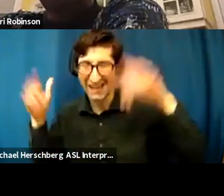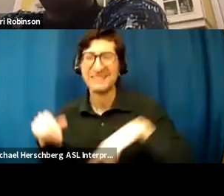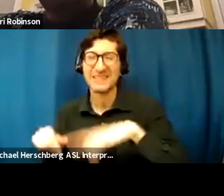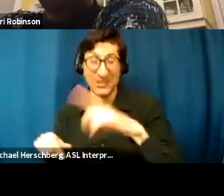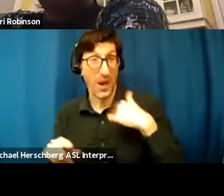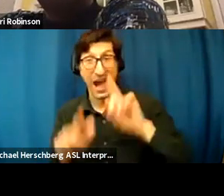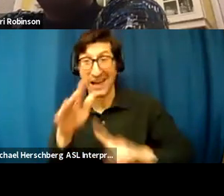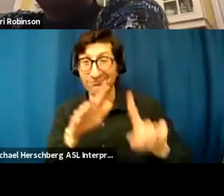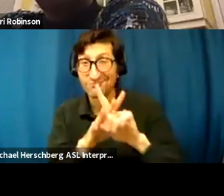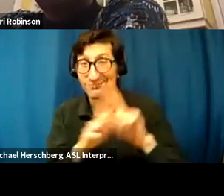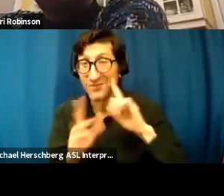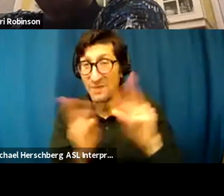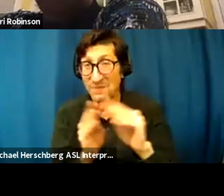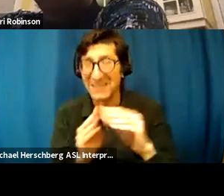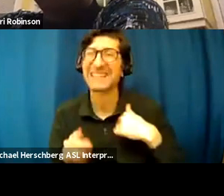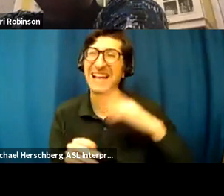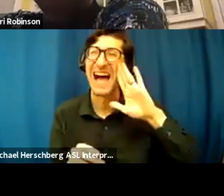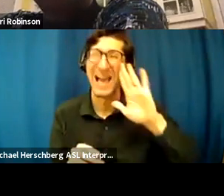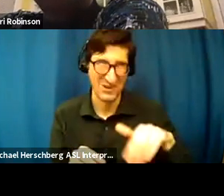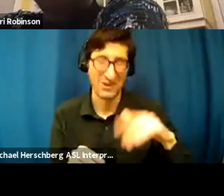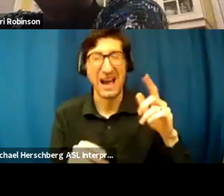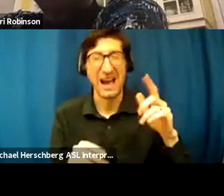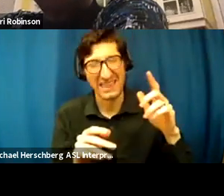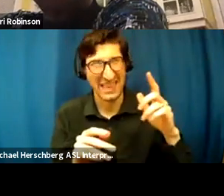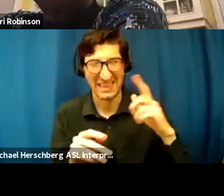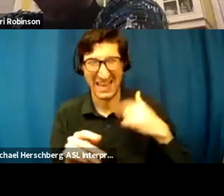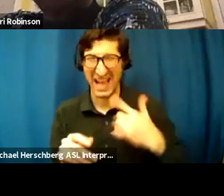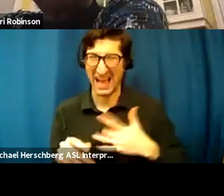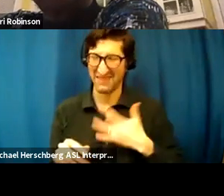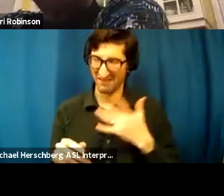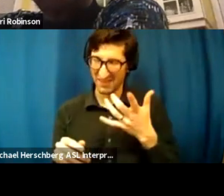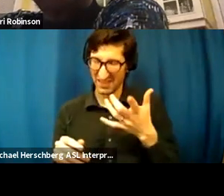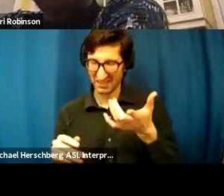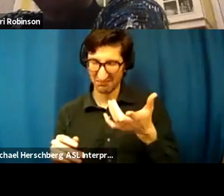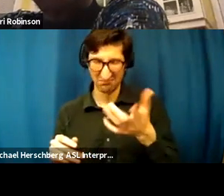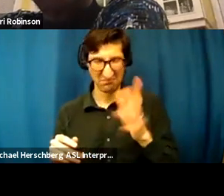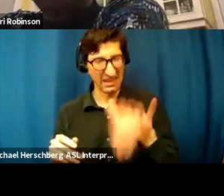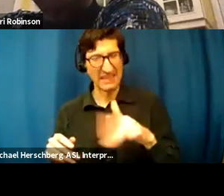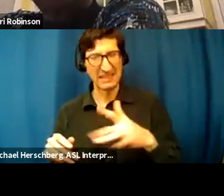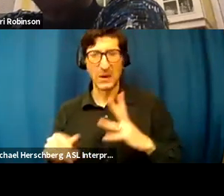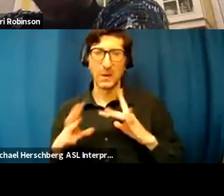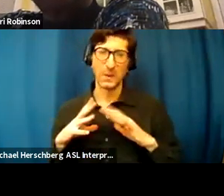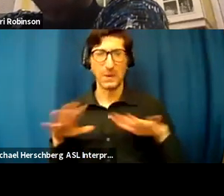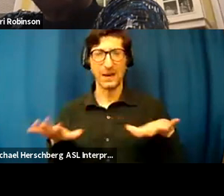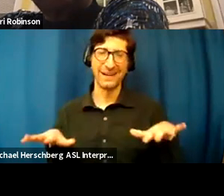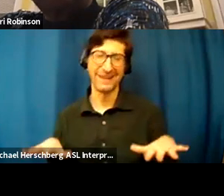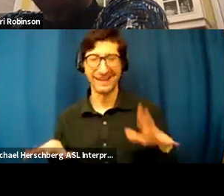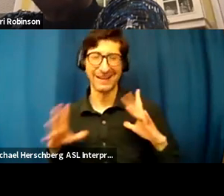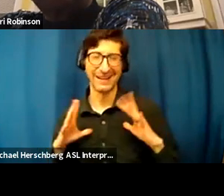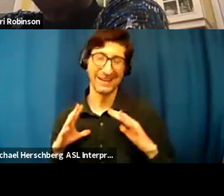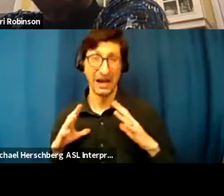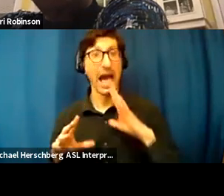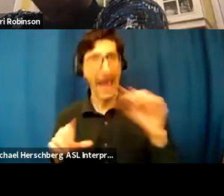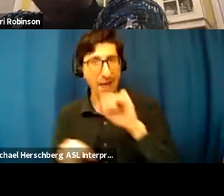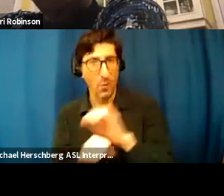meetings, I know many other BSAC members feel the same. It really feels like a place to unwind, but also get work done. I often